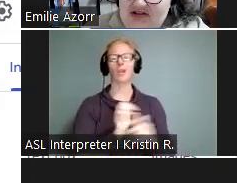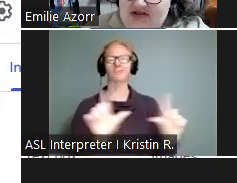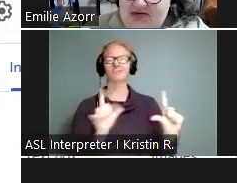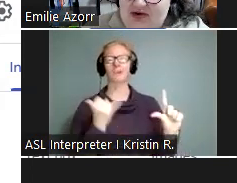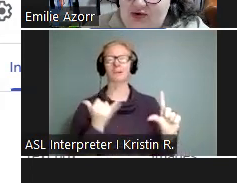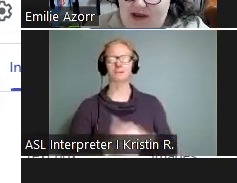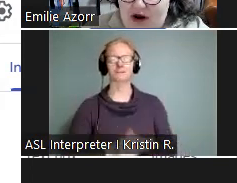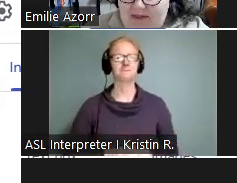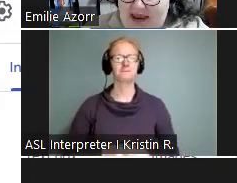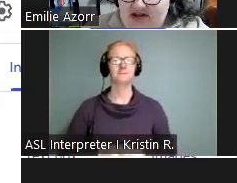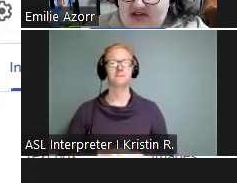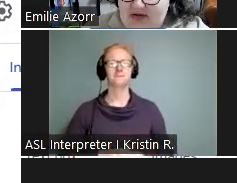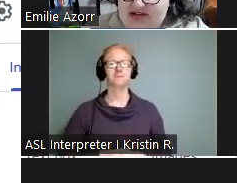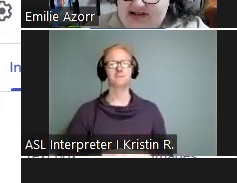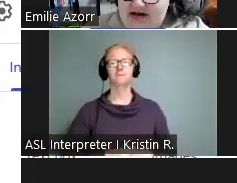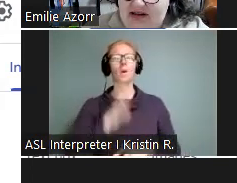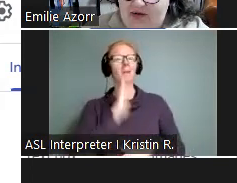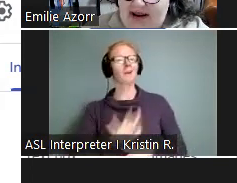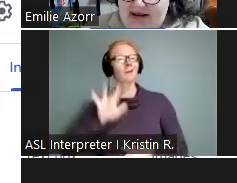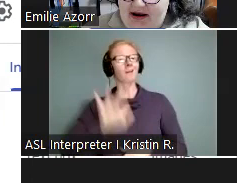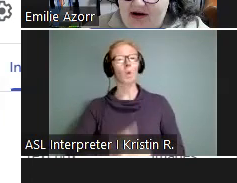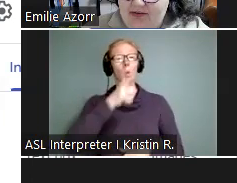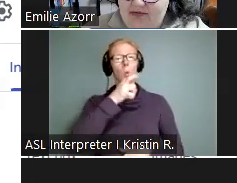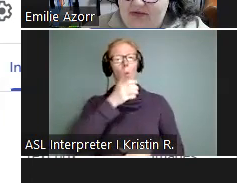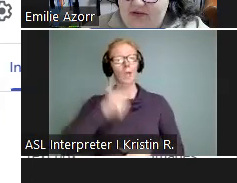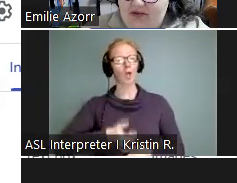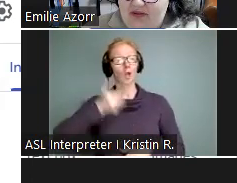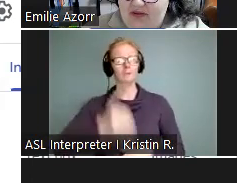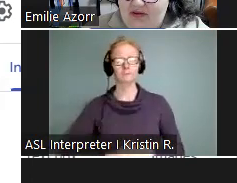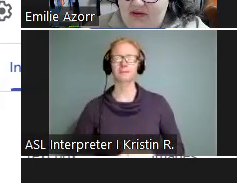to move on to the Who We Are page. So I'm just going to click right here.